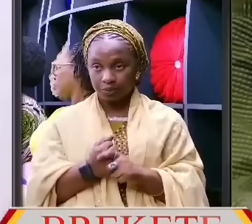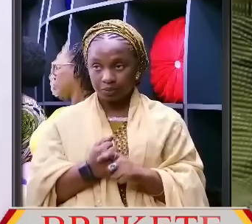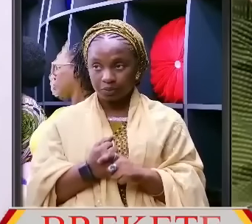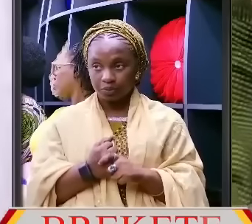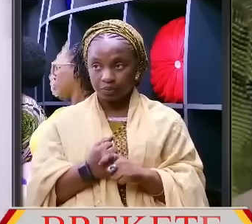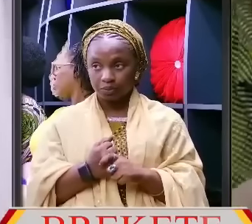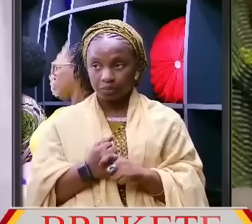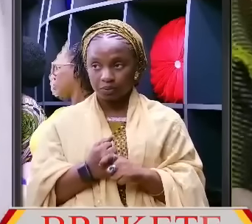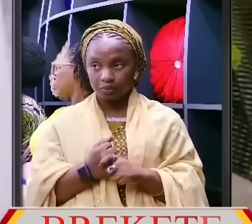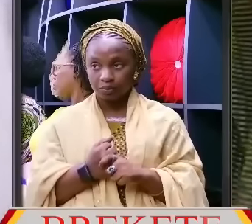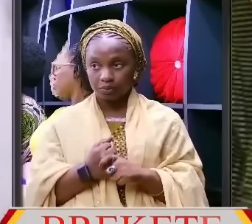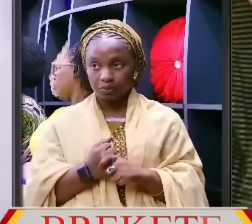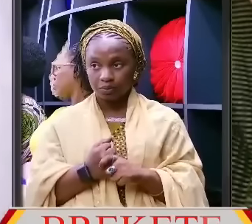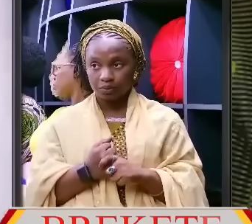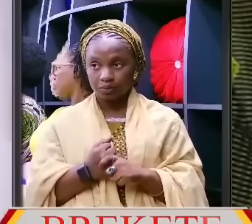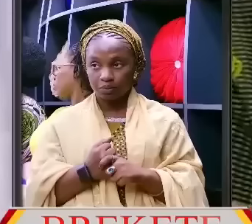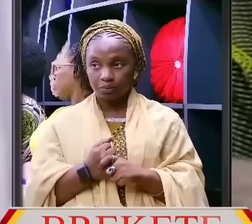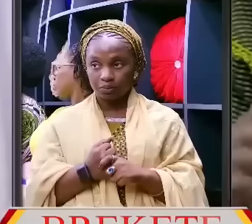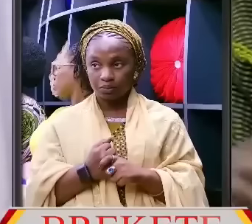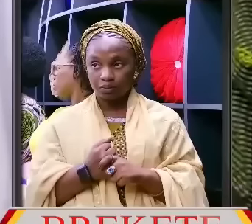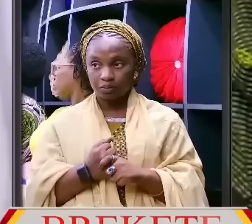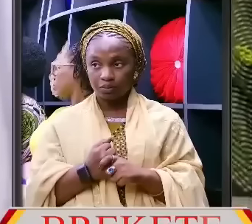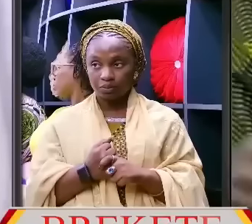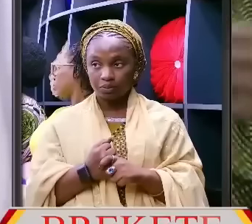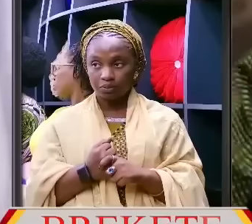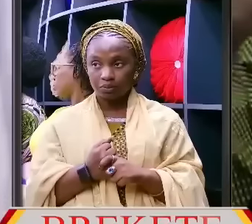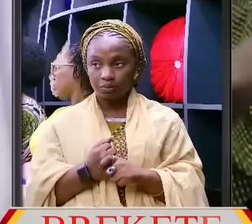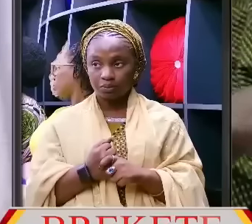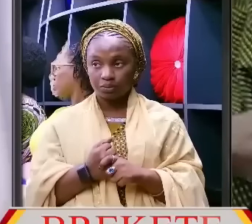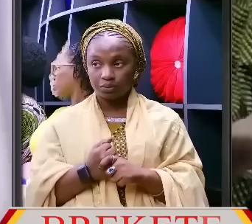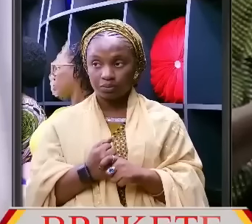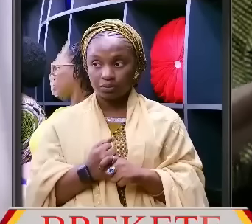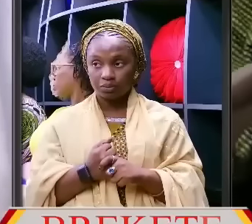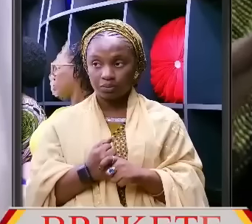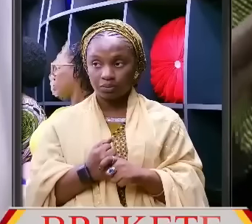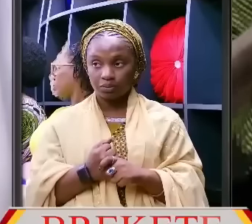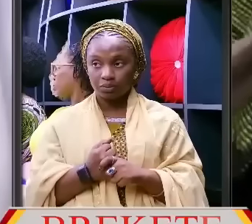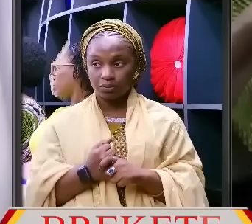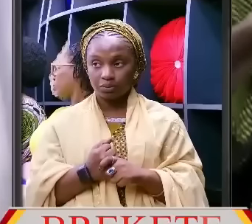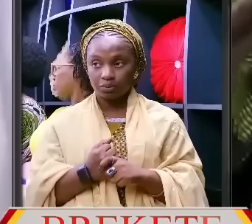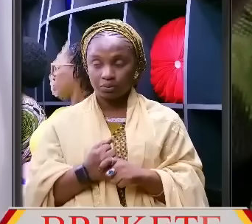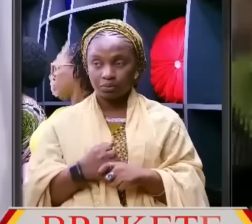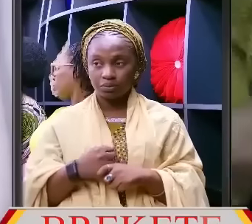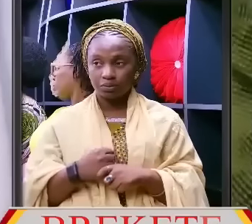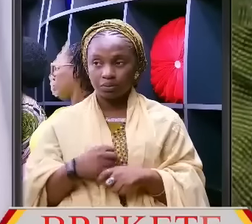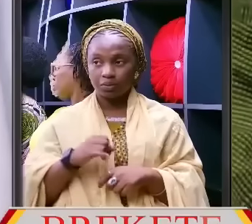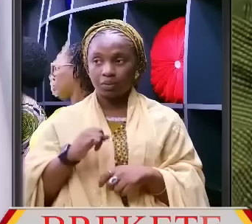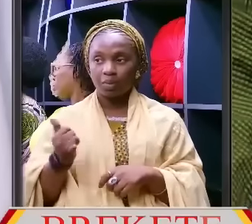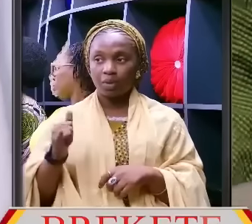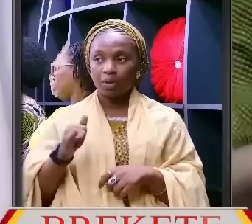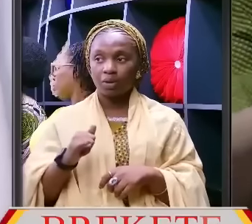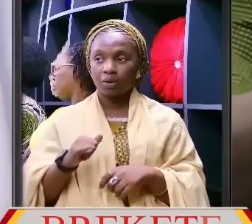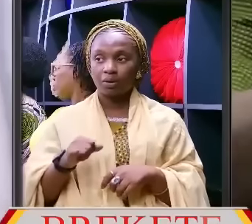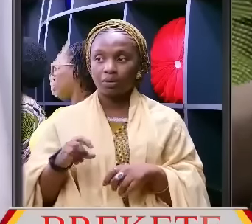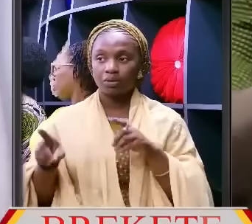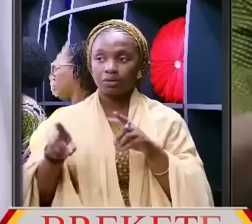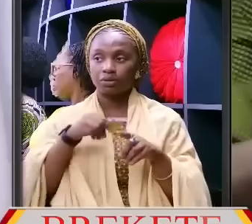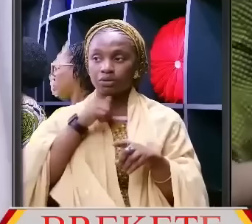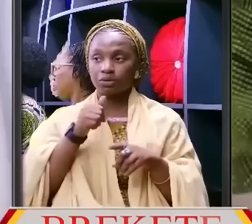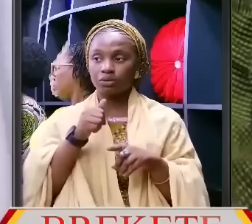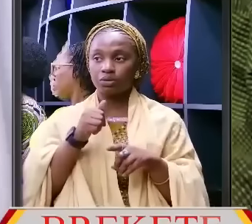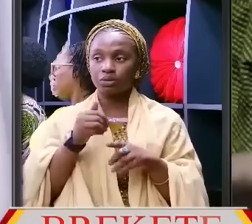Now this is the one they carry for back. They carry his brother, put for shoulder. They don't fit truck in this farm. This boy